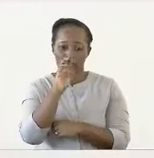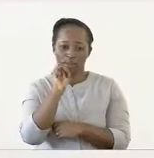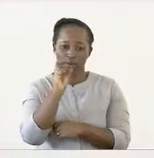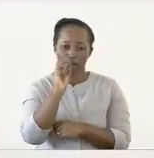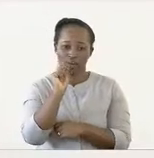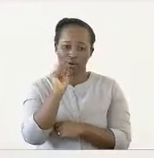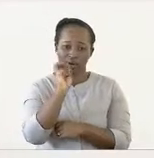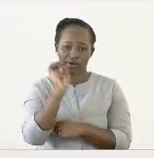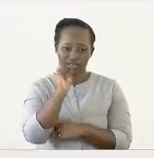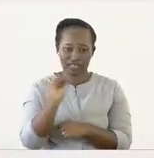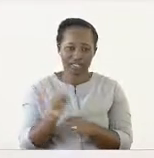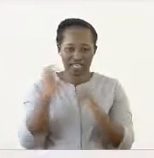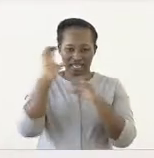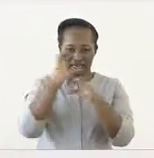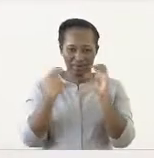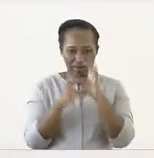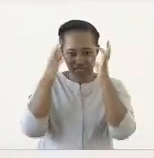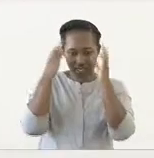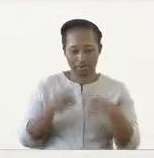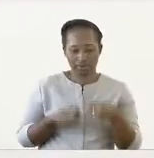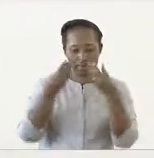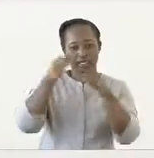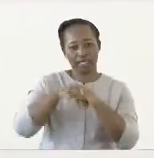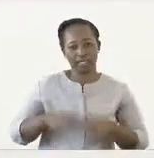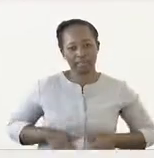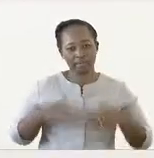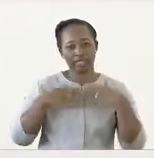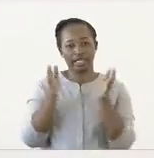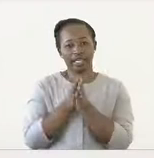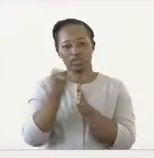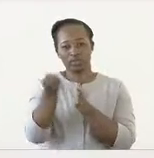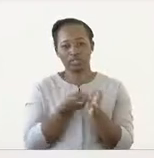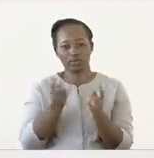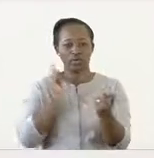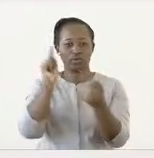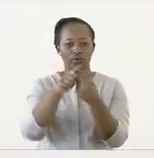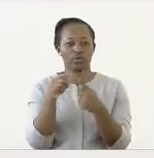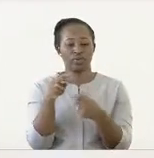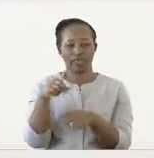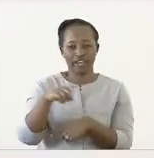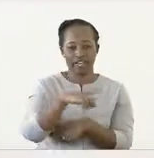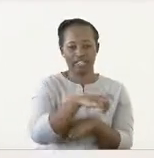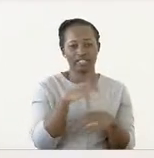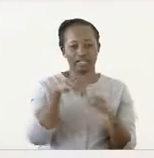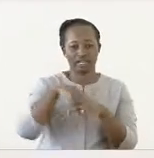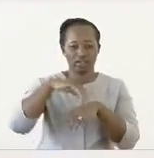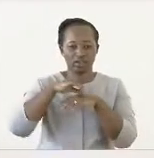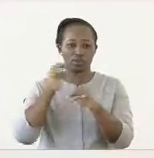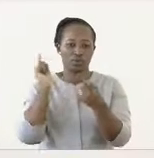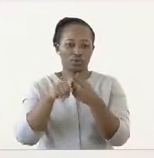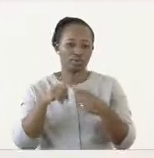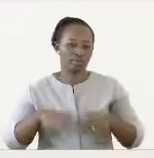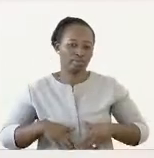released into the blood and are transported to various body tissues and organs to cause an effect, all